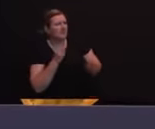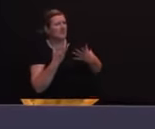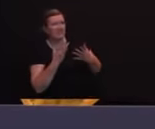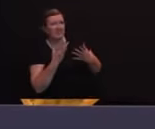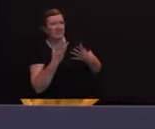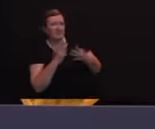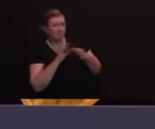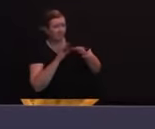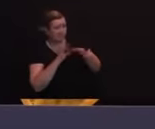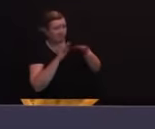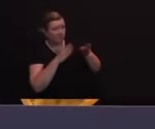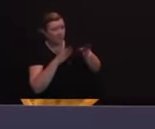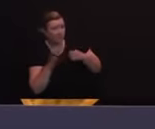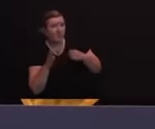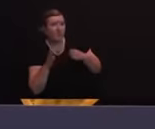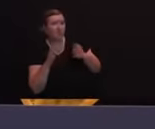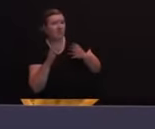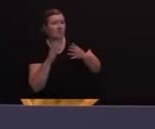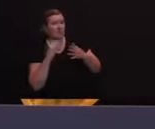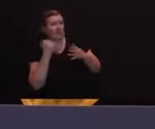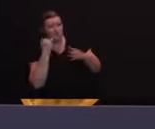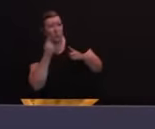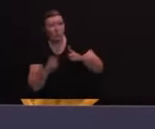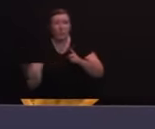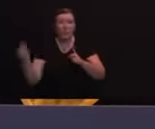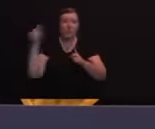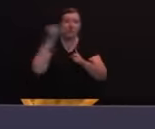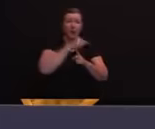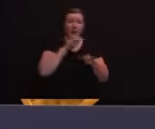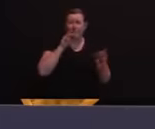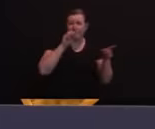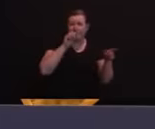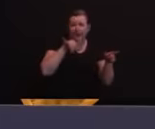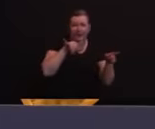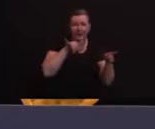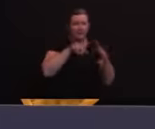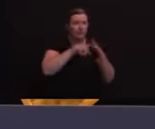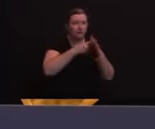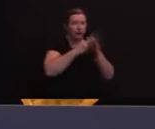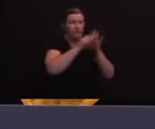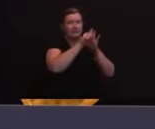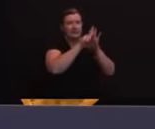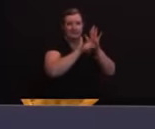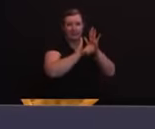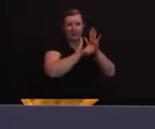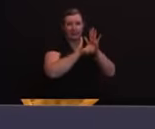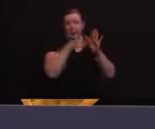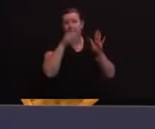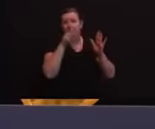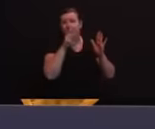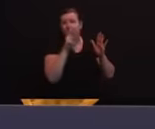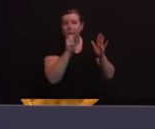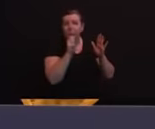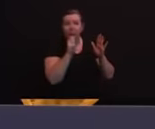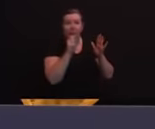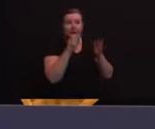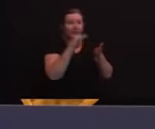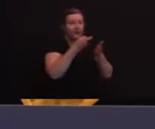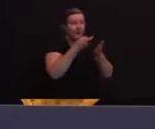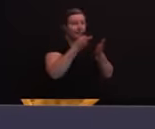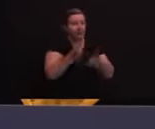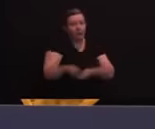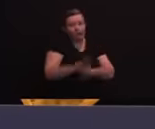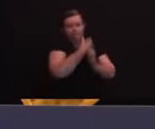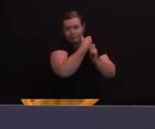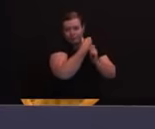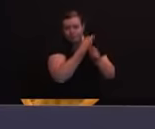you roll the clock way back to May, we started with state parks and golf under capacity restrictions and then moved through